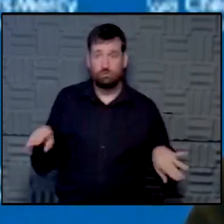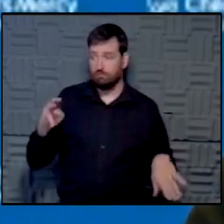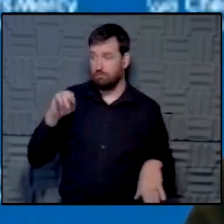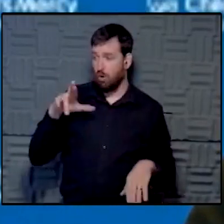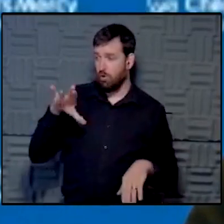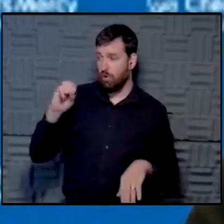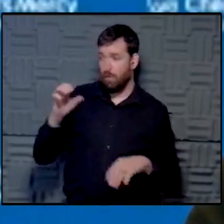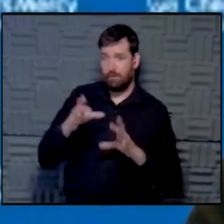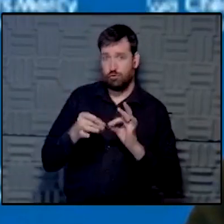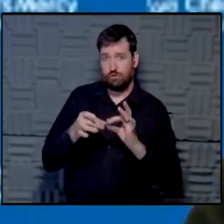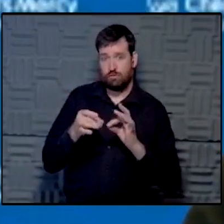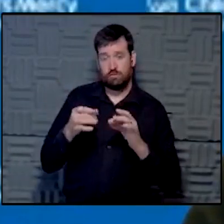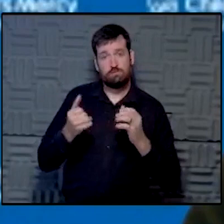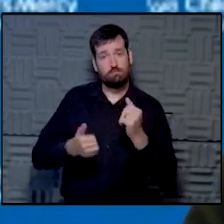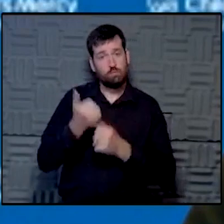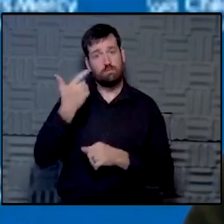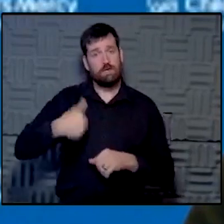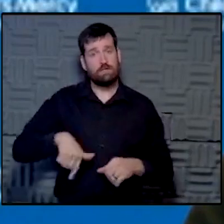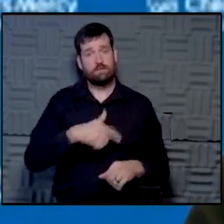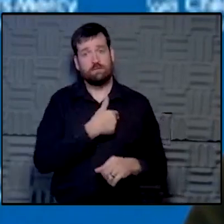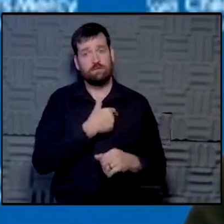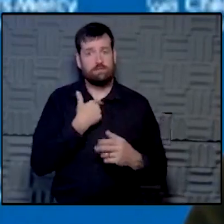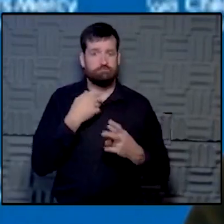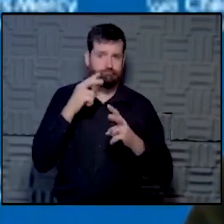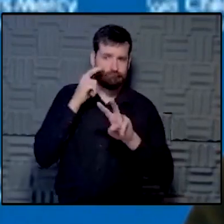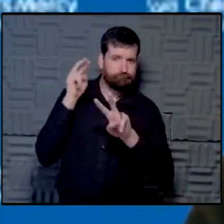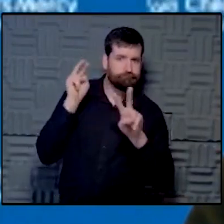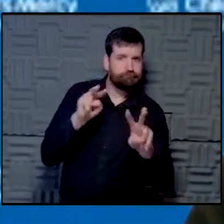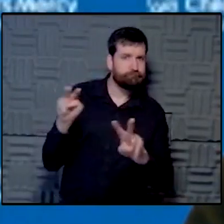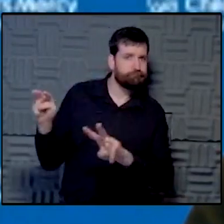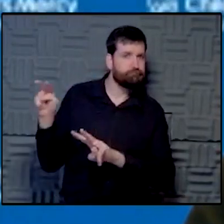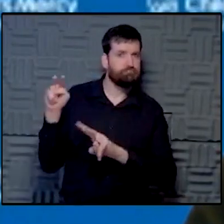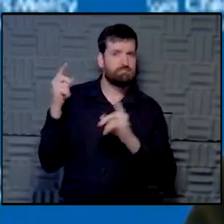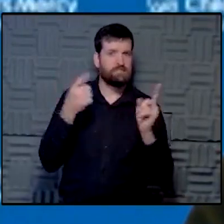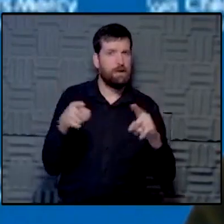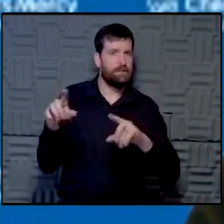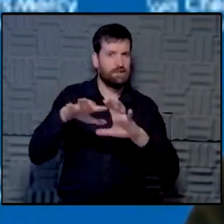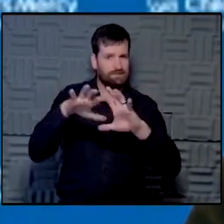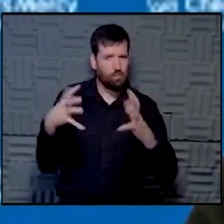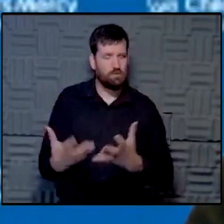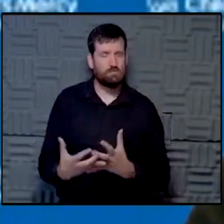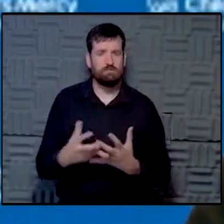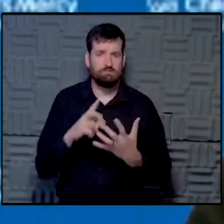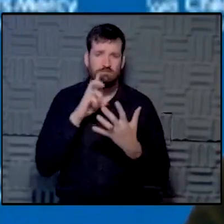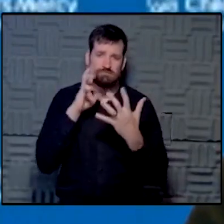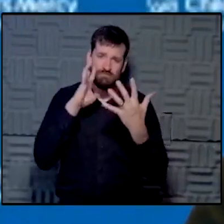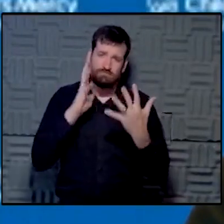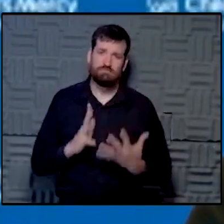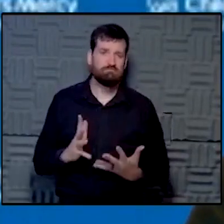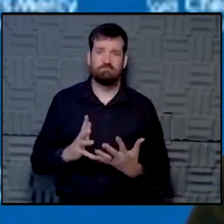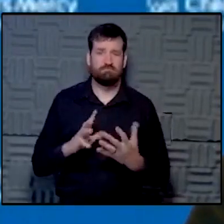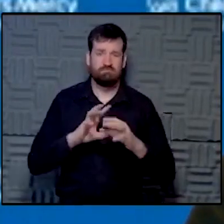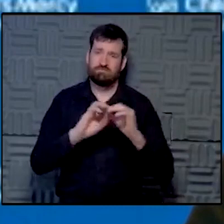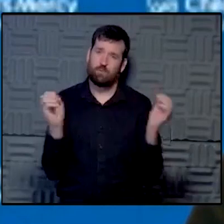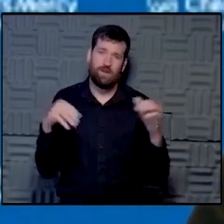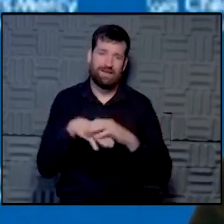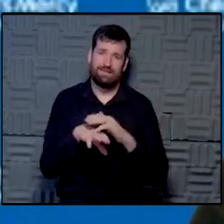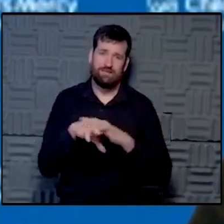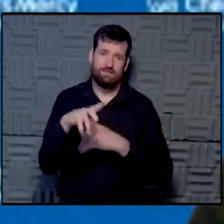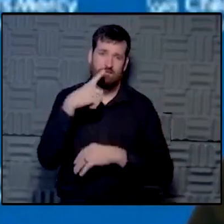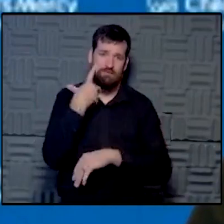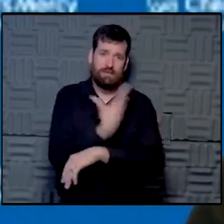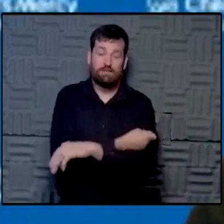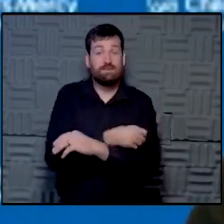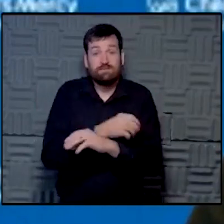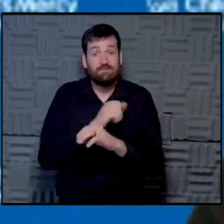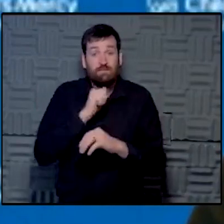said, most of us who are paying attention to what's happening around the world, it's really sad that many countries don't have access to vaccines, not even for their